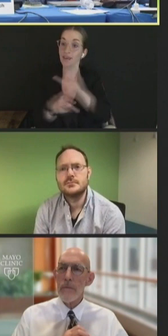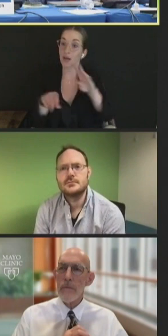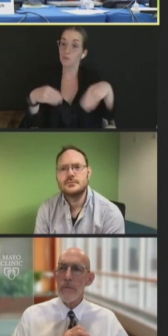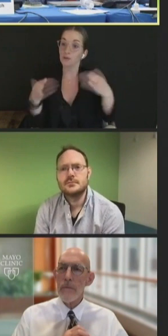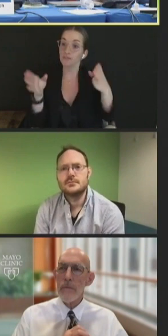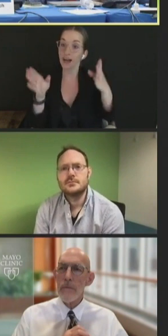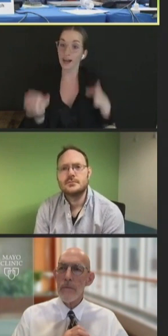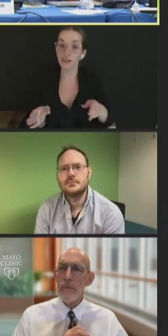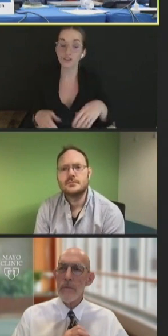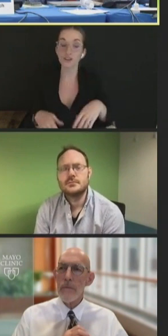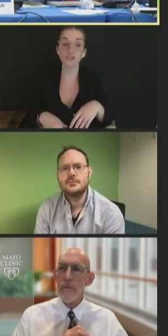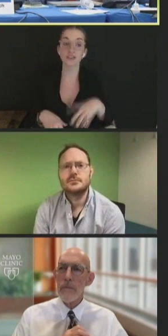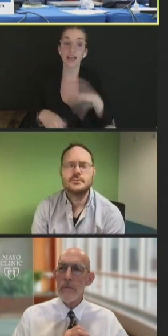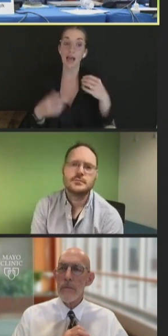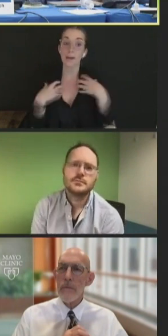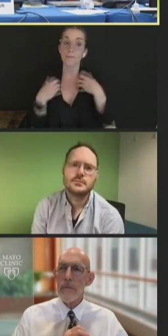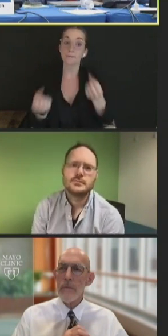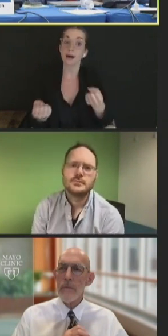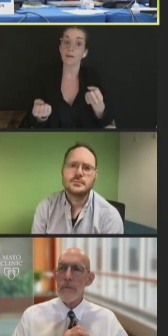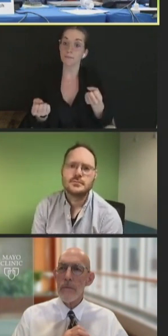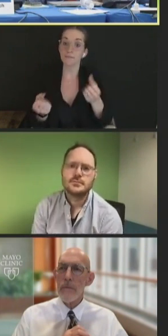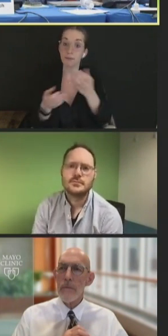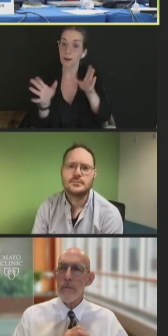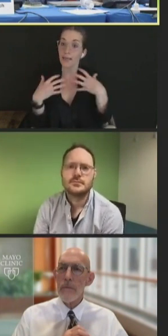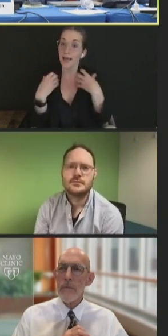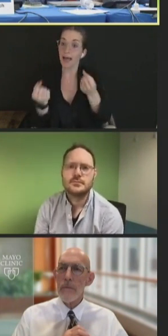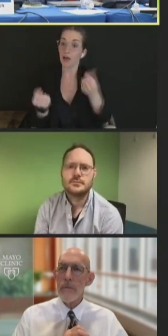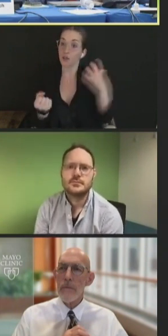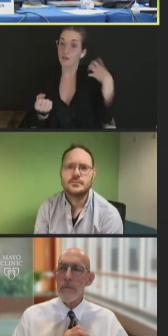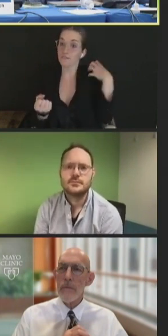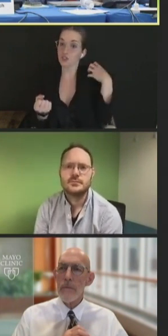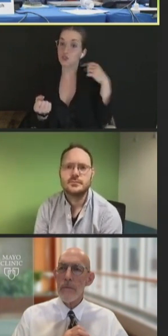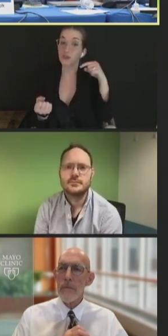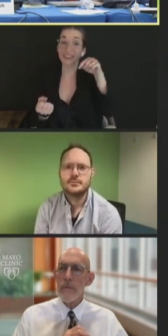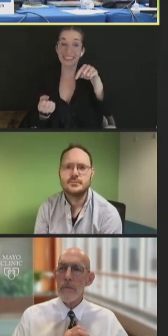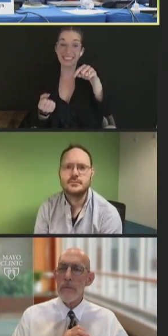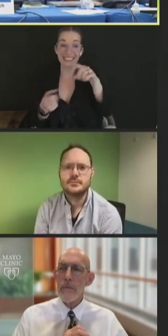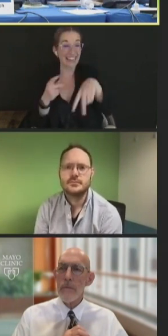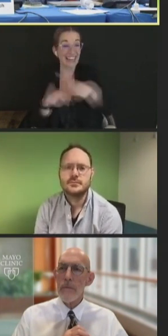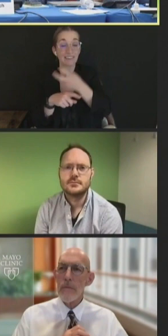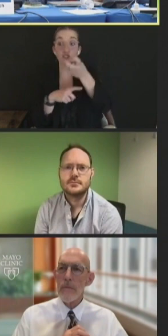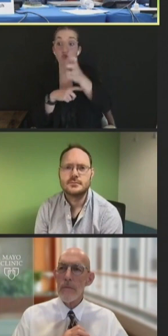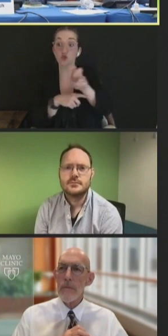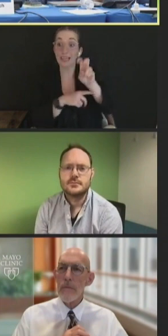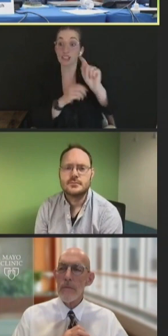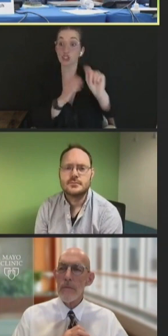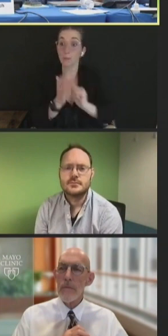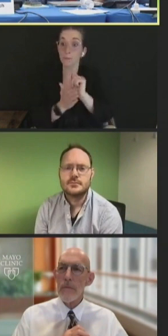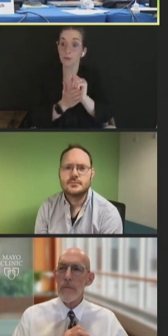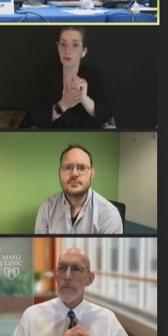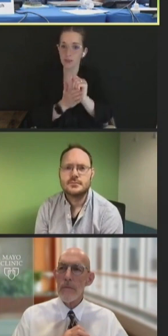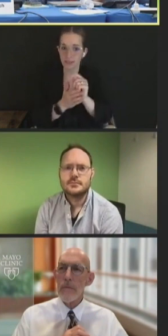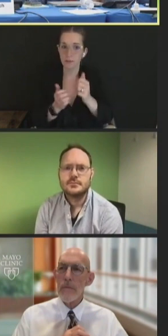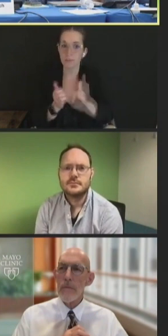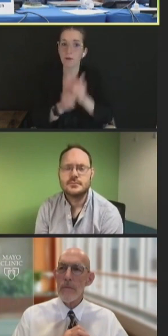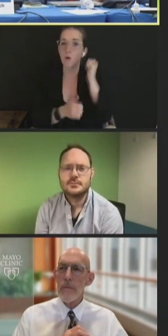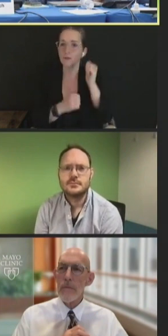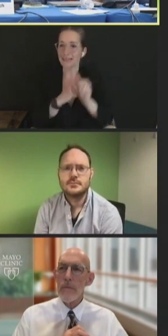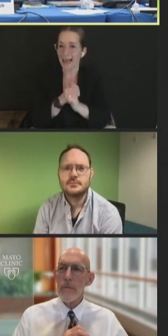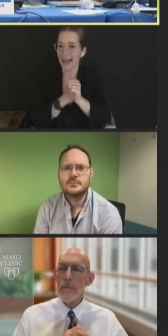officials, these transitional periods are the most hazardous ones. And the attraction